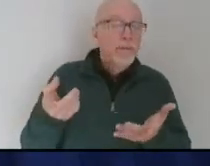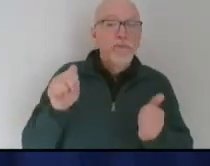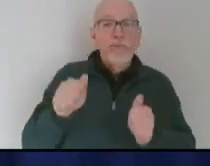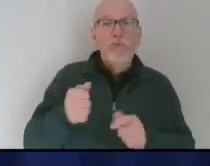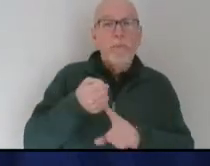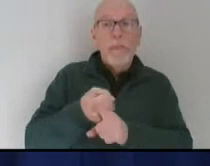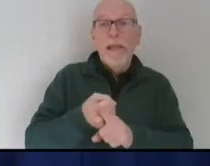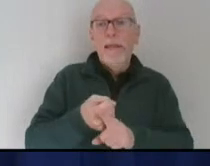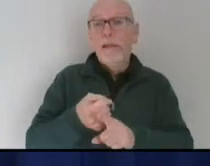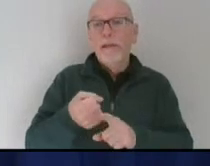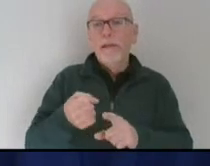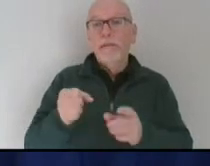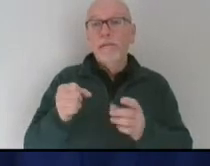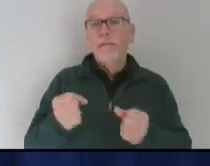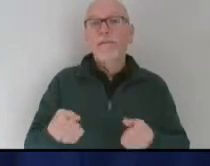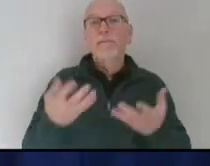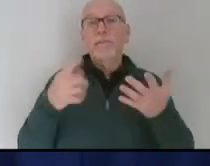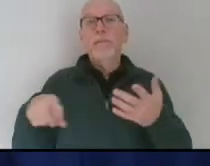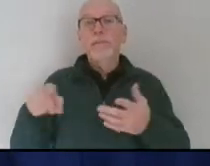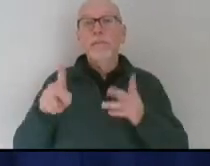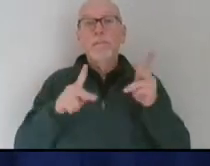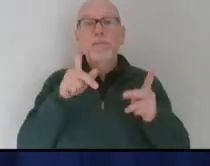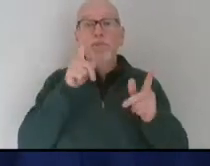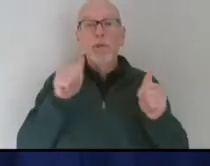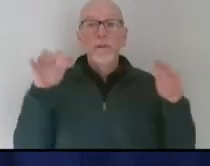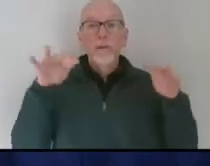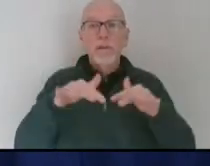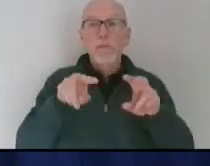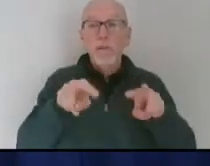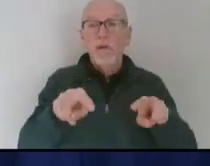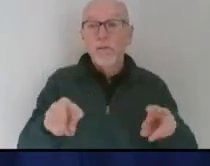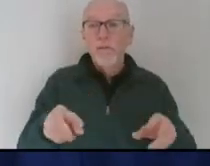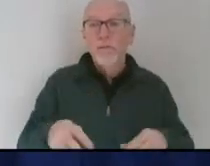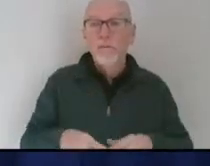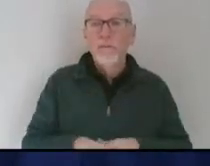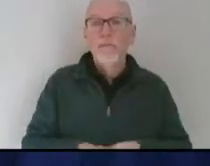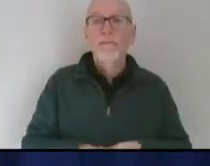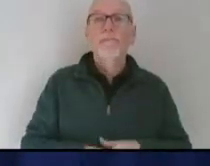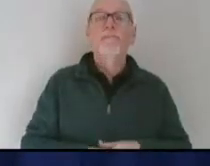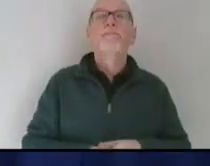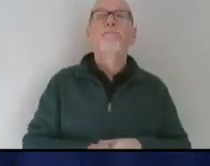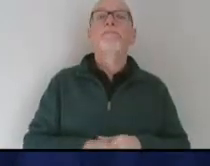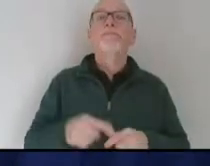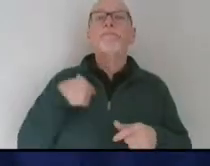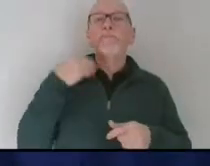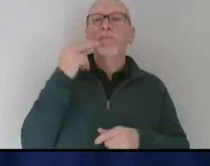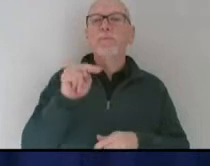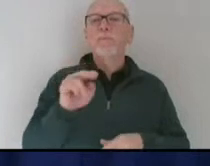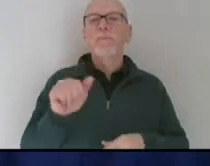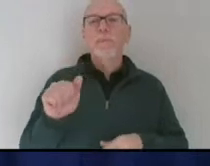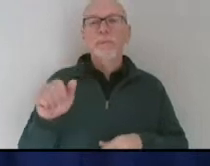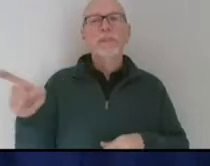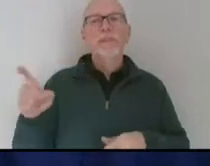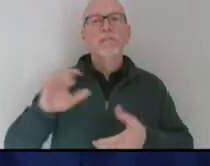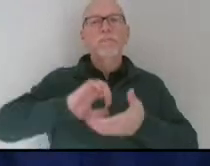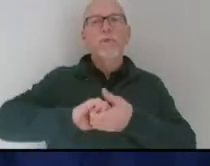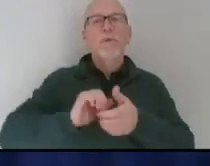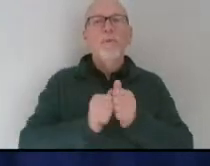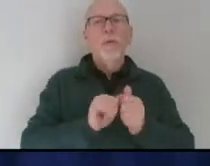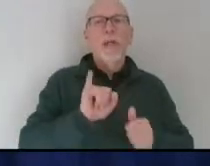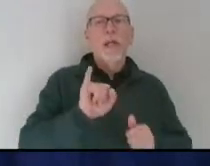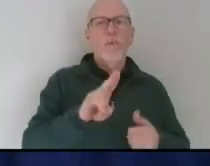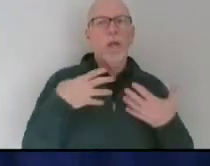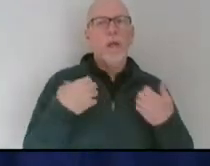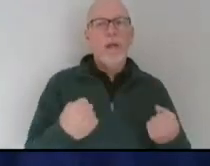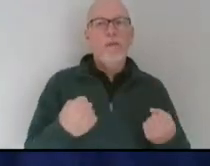instance, the number of spectators that are able to come. I do know that the NCAA has partnered with IU Health to be able